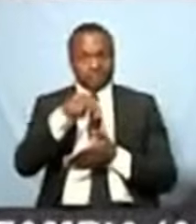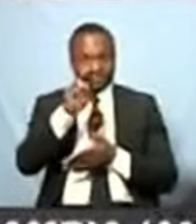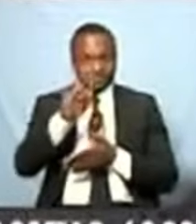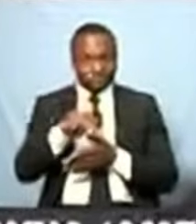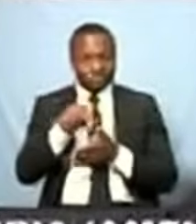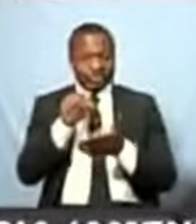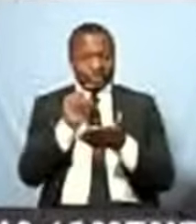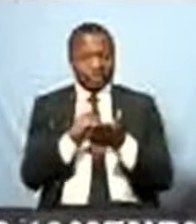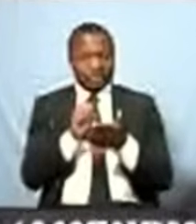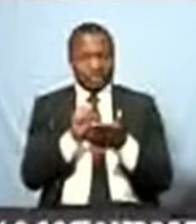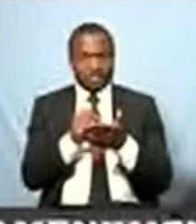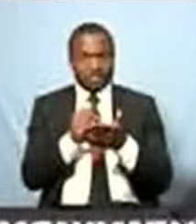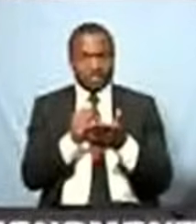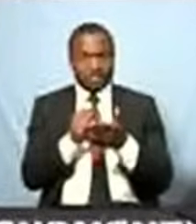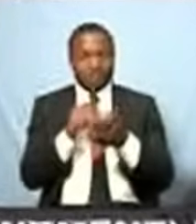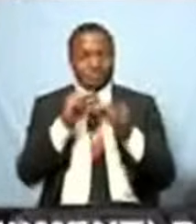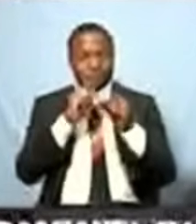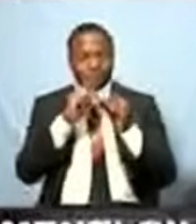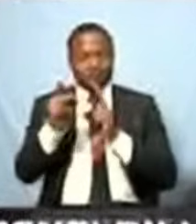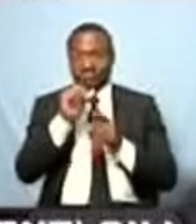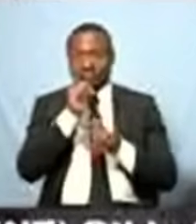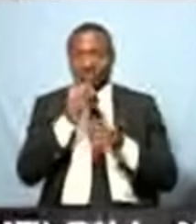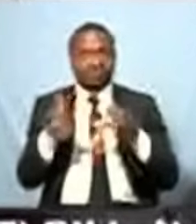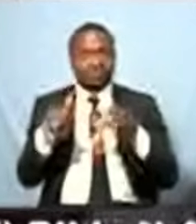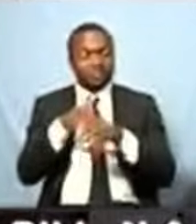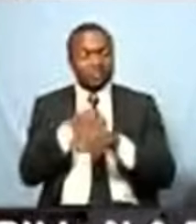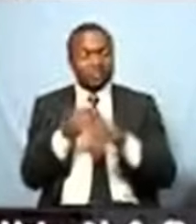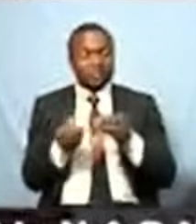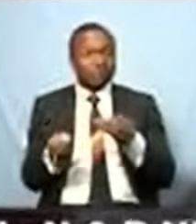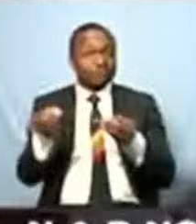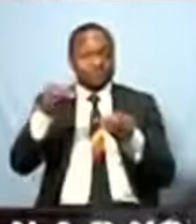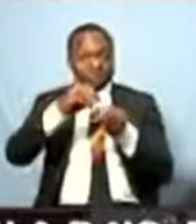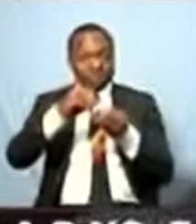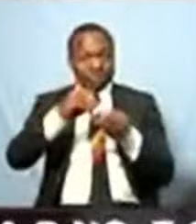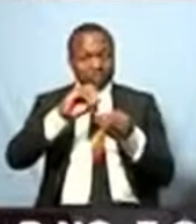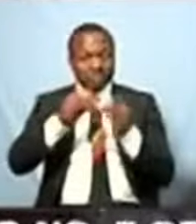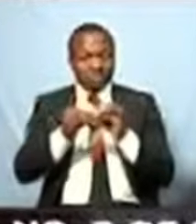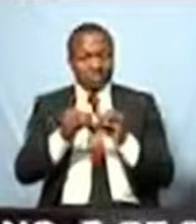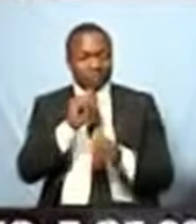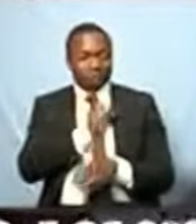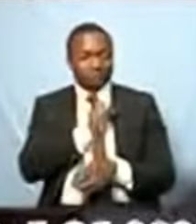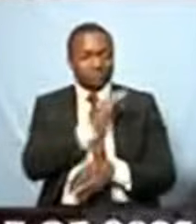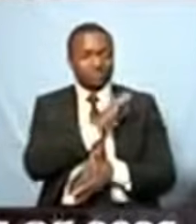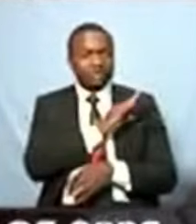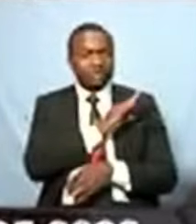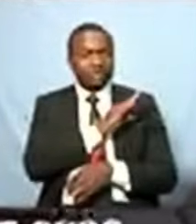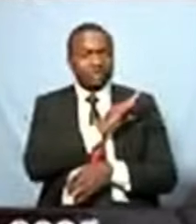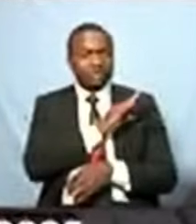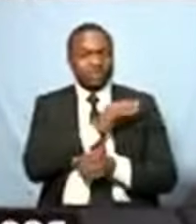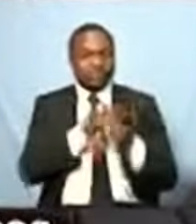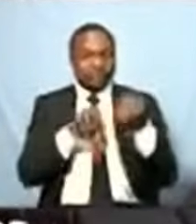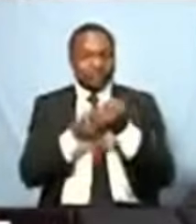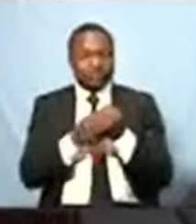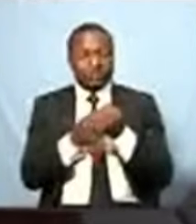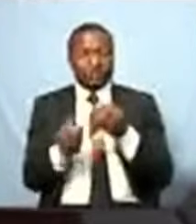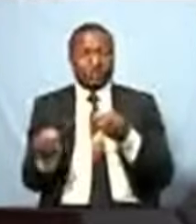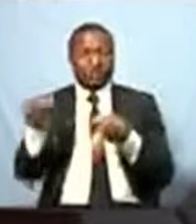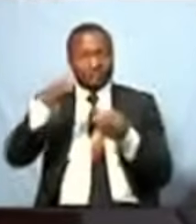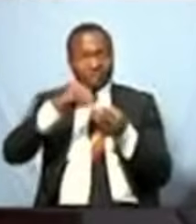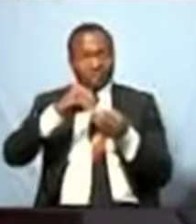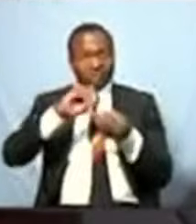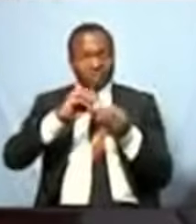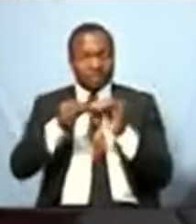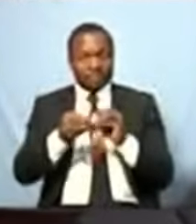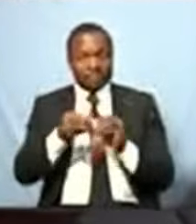This estimate does not include the possible increase in the number of staff to support the increase in the number of members